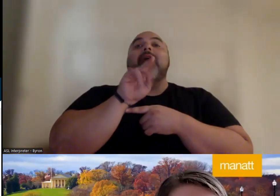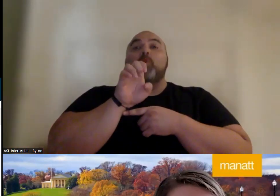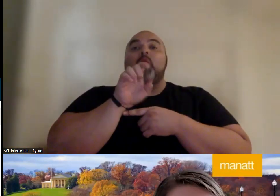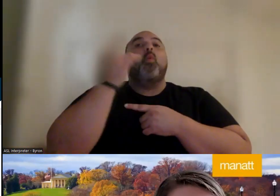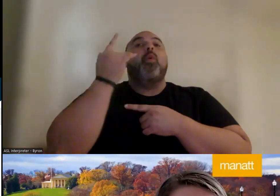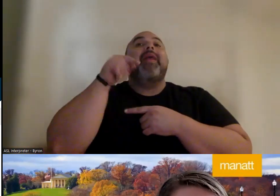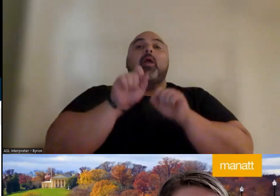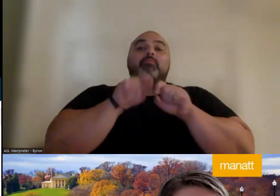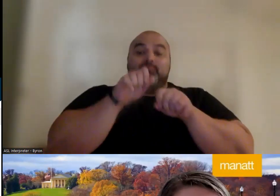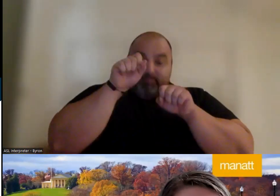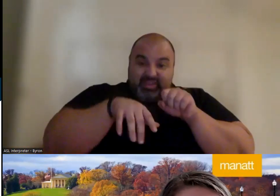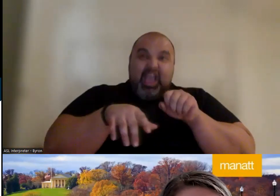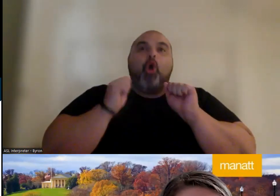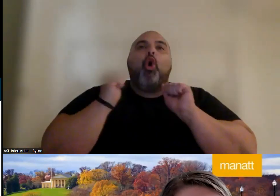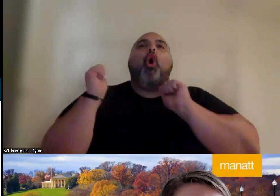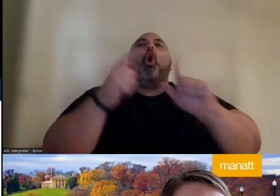Next slide, please.